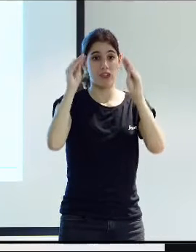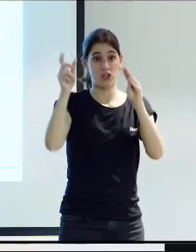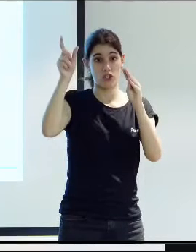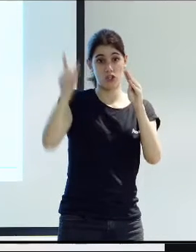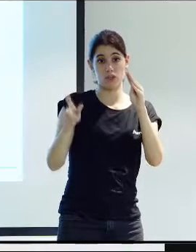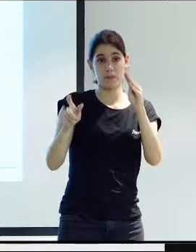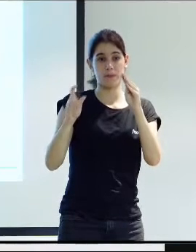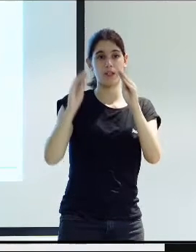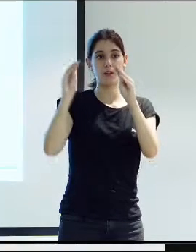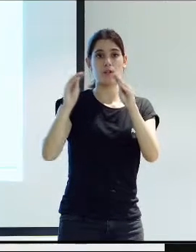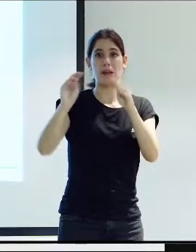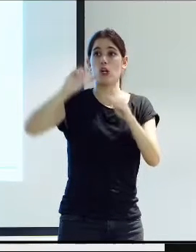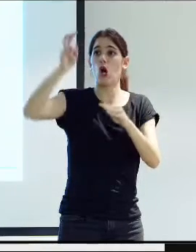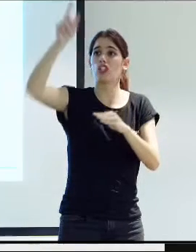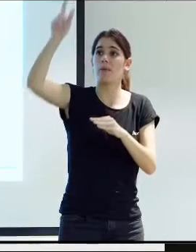training